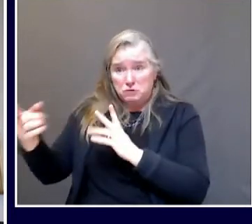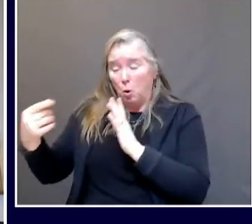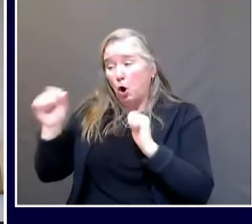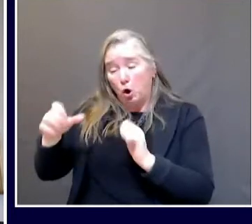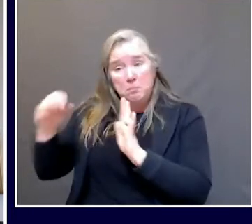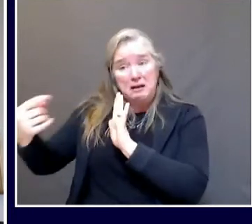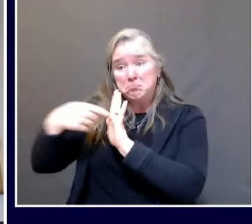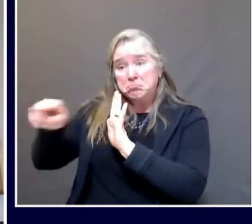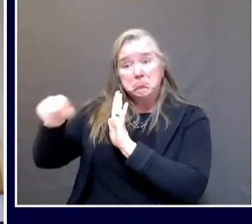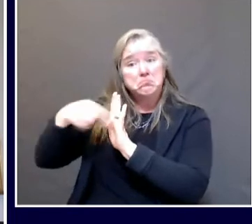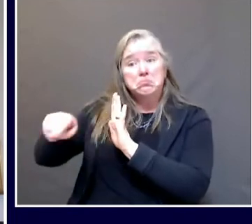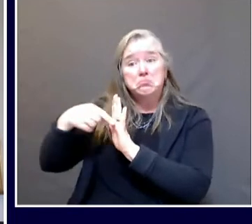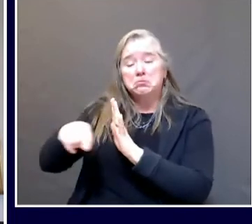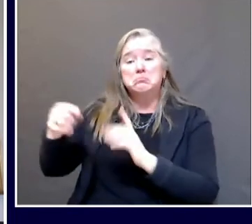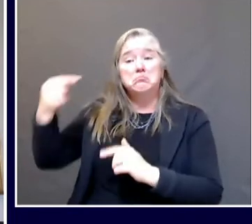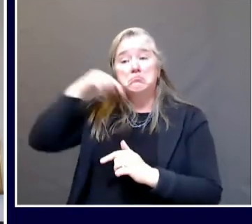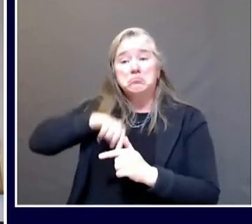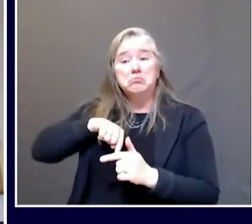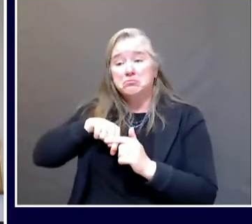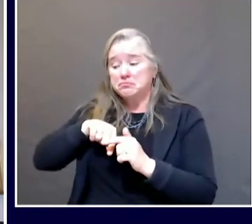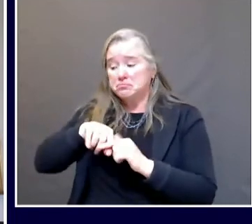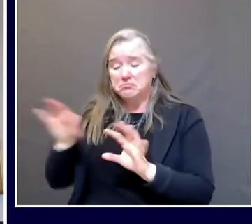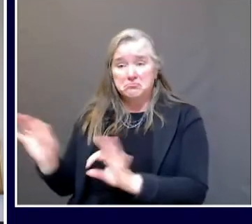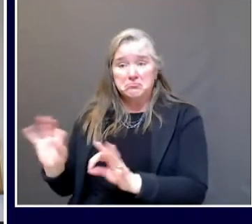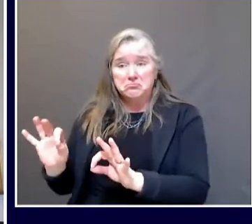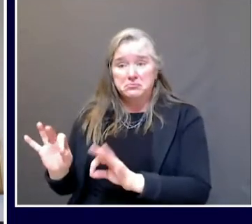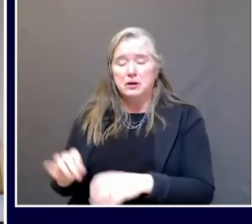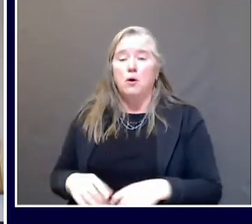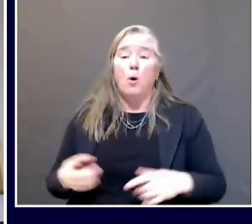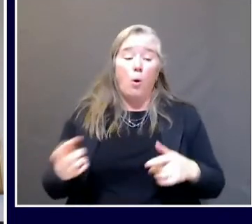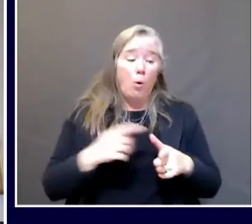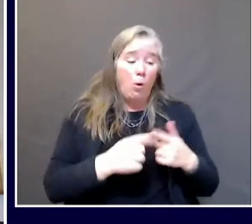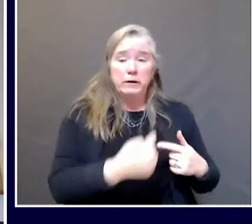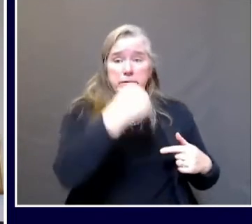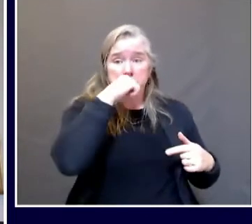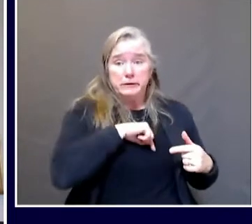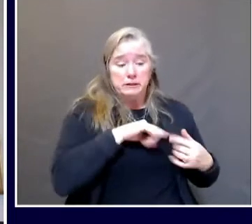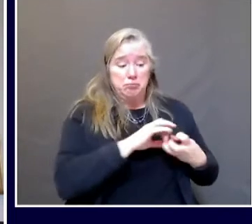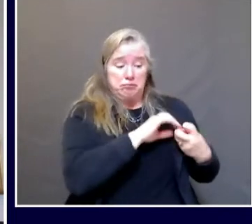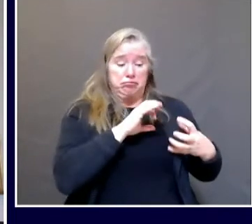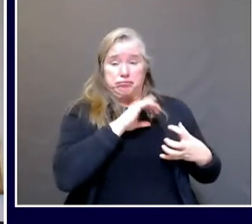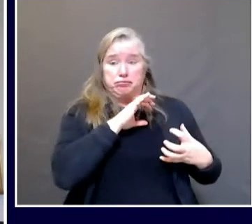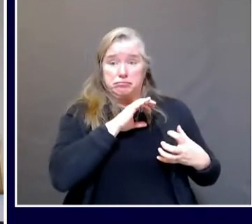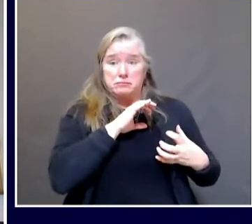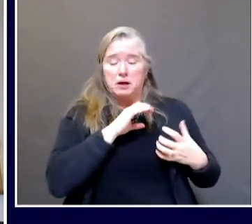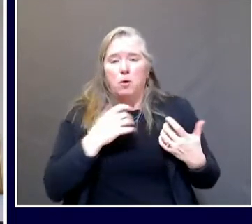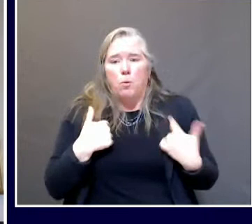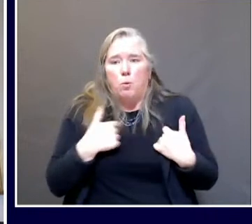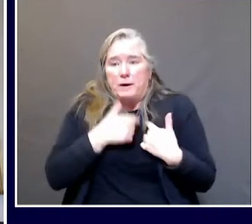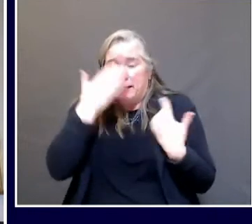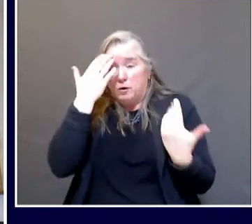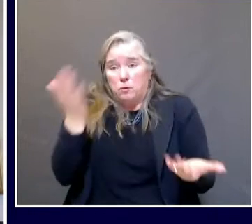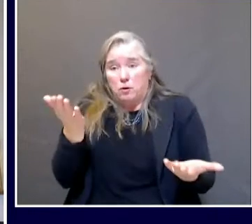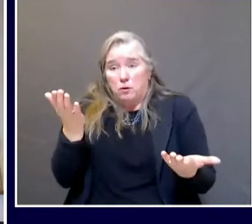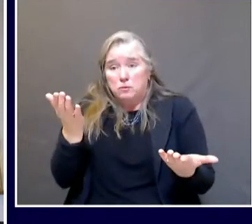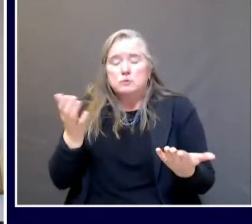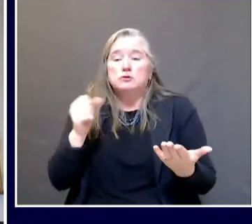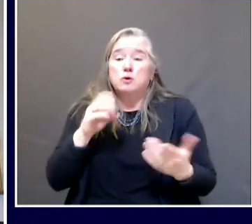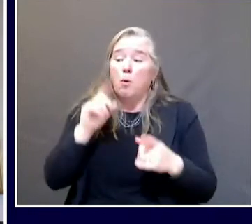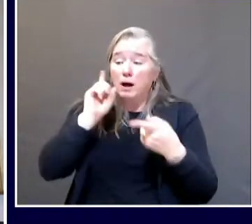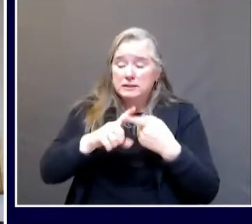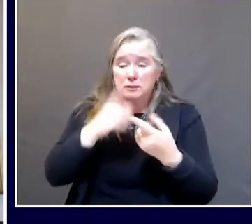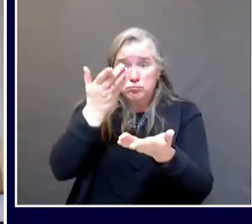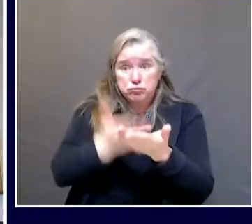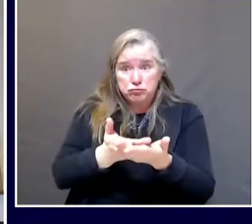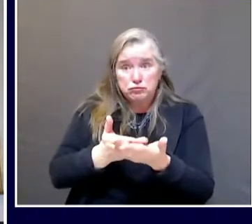distance. That's how science works. We can speculate all day long, but until we can prove it, it's just chit chat.